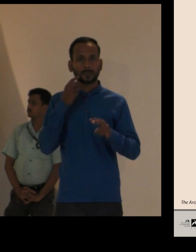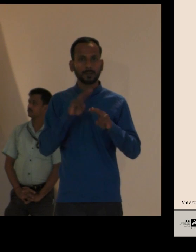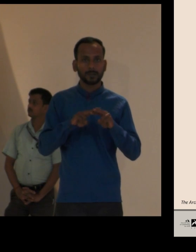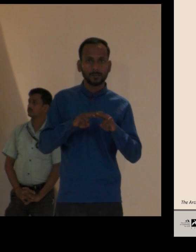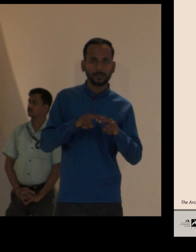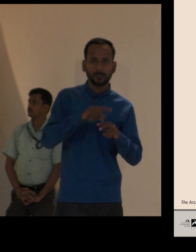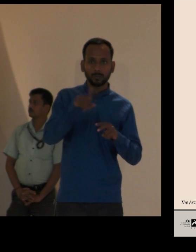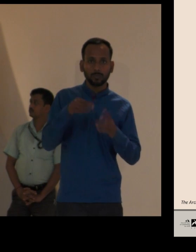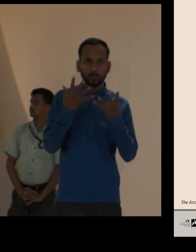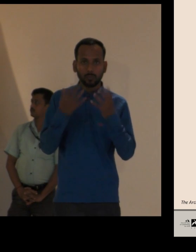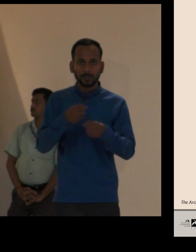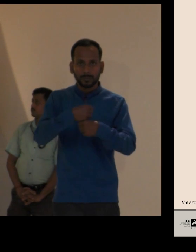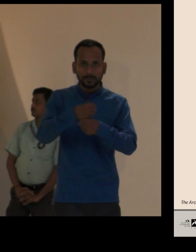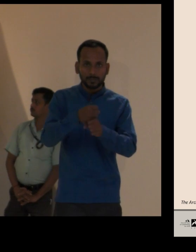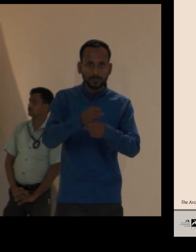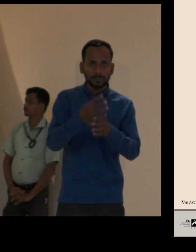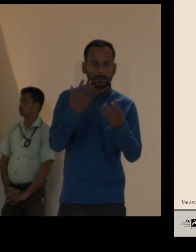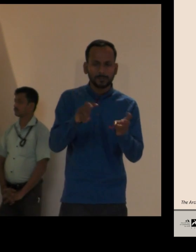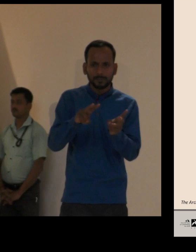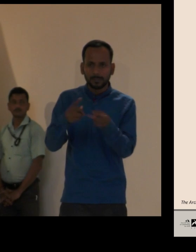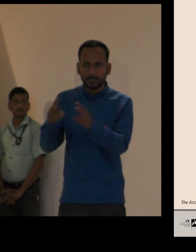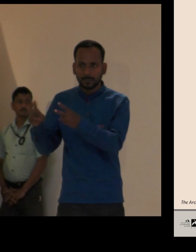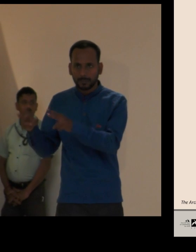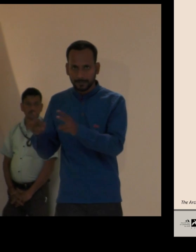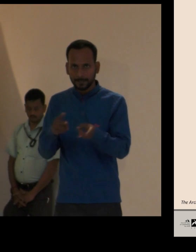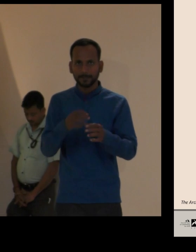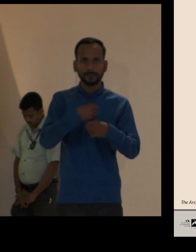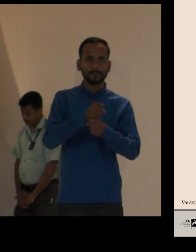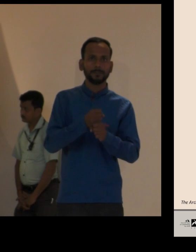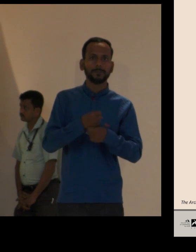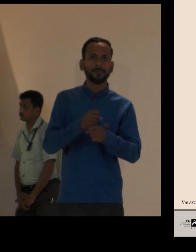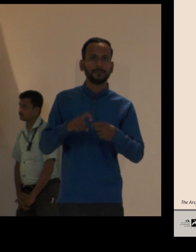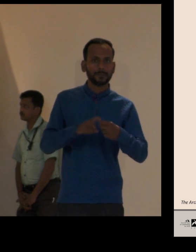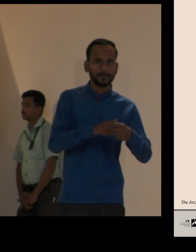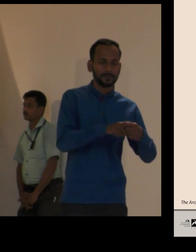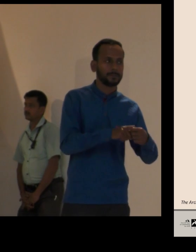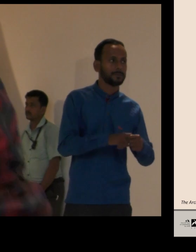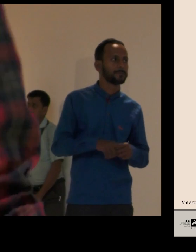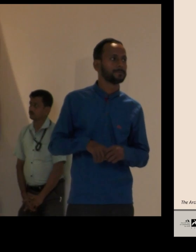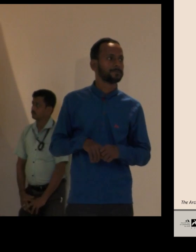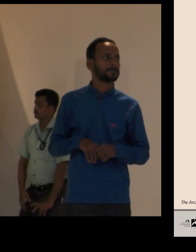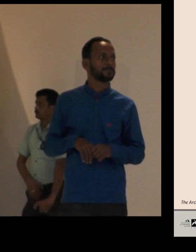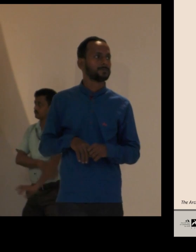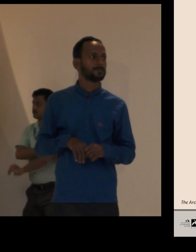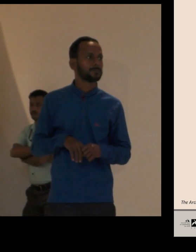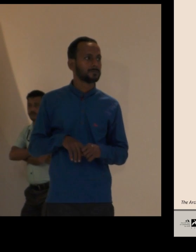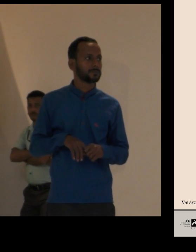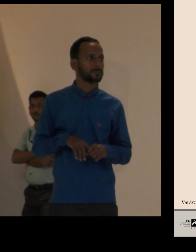multiple voices, multiple openings, you can't do it without collaborating with others. And